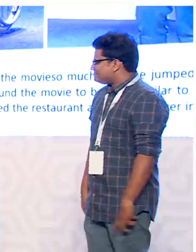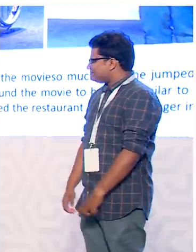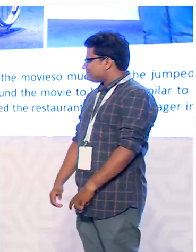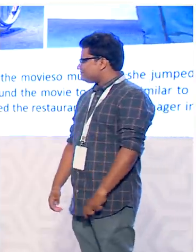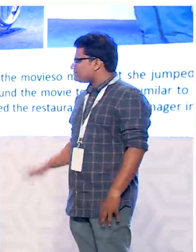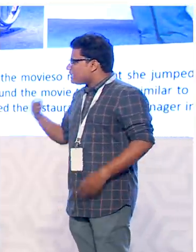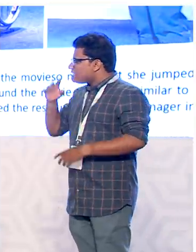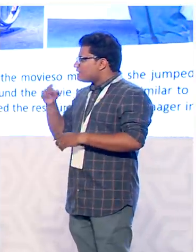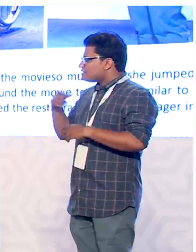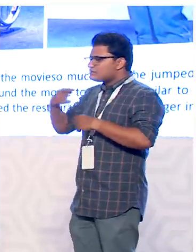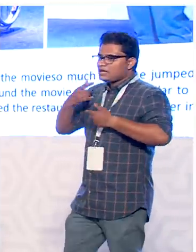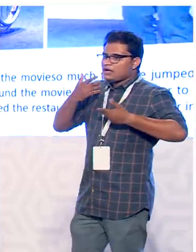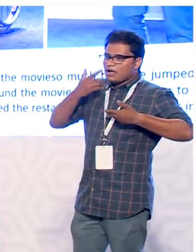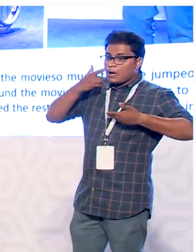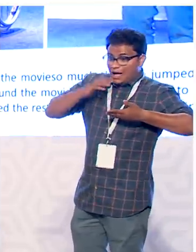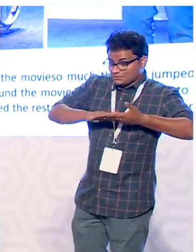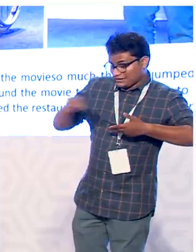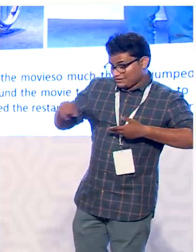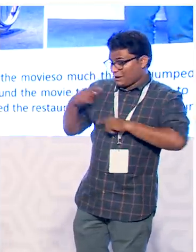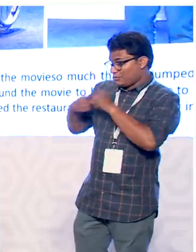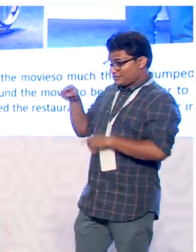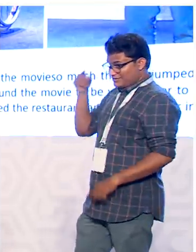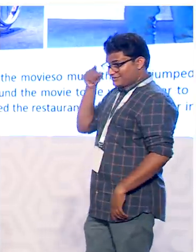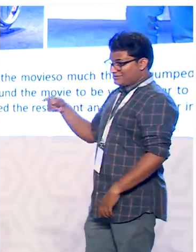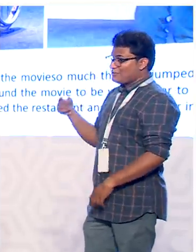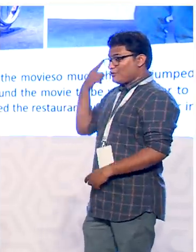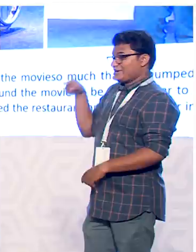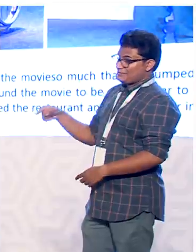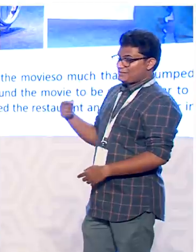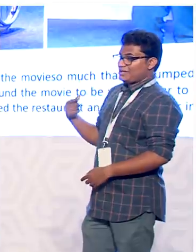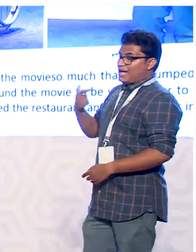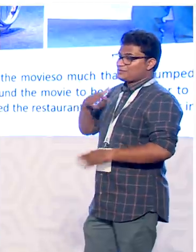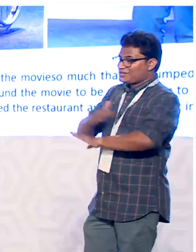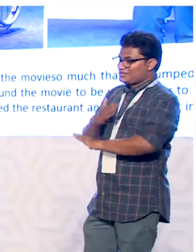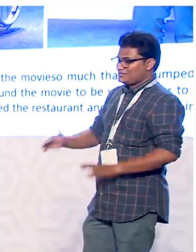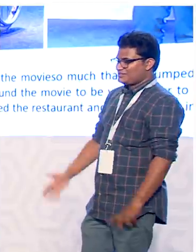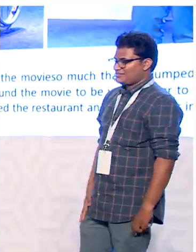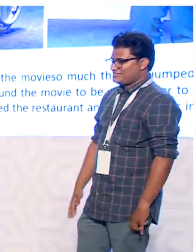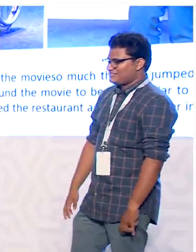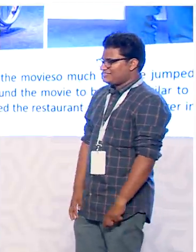Since she talked about my husband, can I sing a song from his film? Yes, definitely.